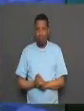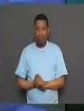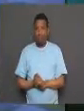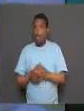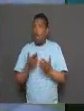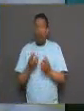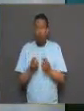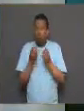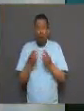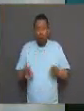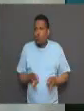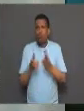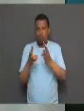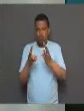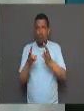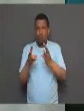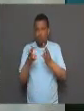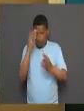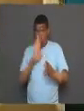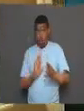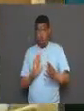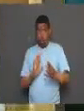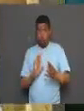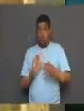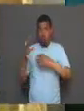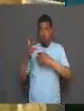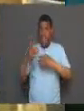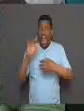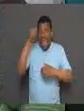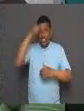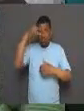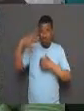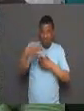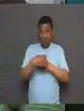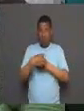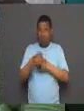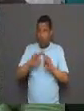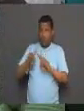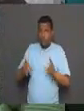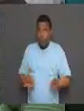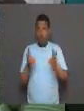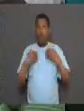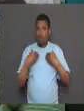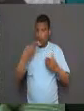There are many ways in which a person might be infected with HIV/AIDS.